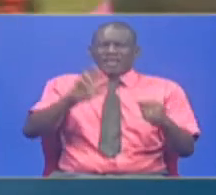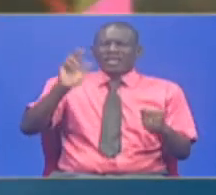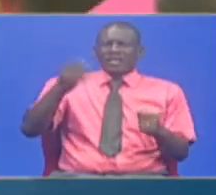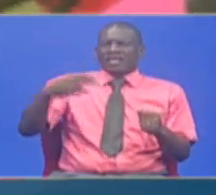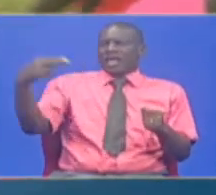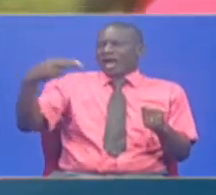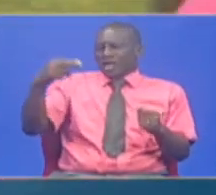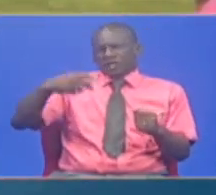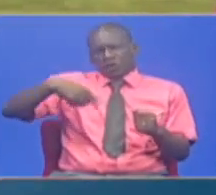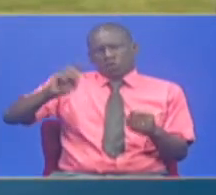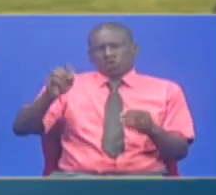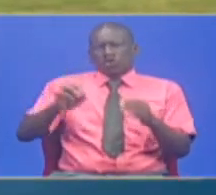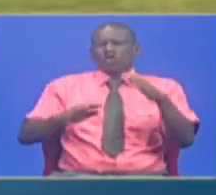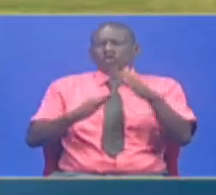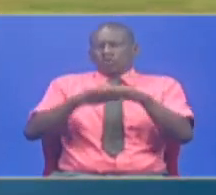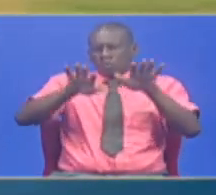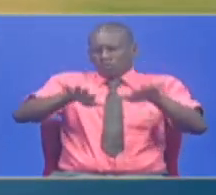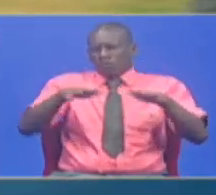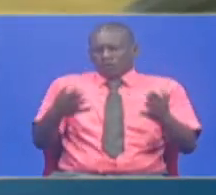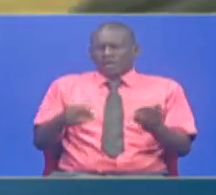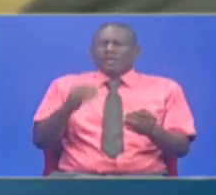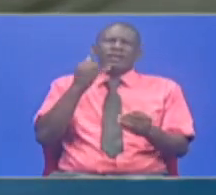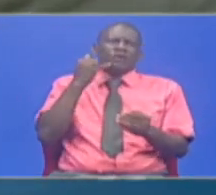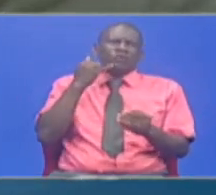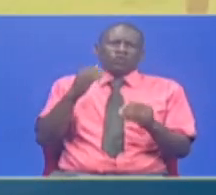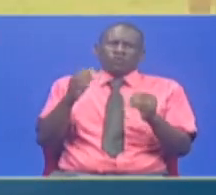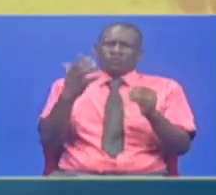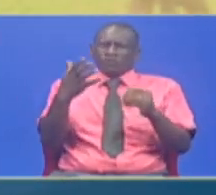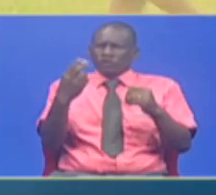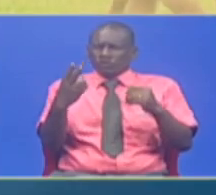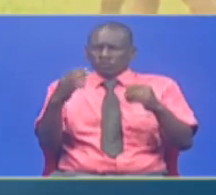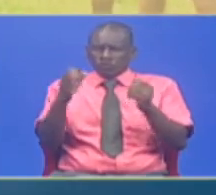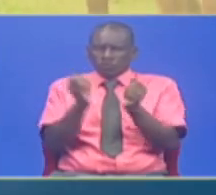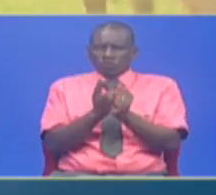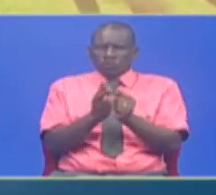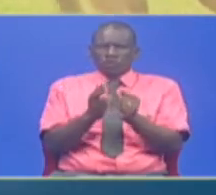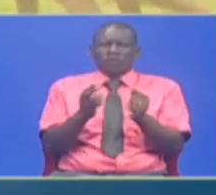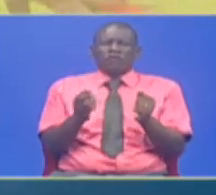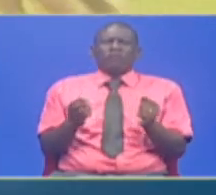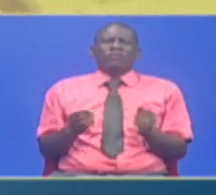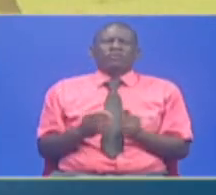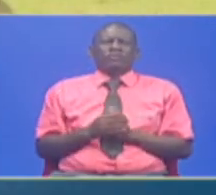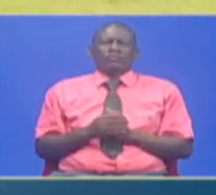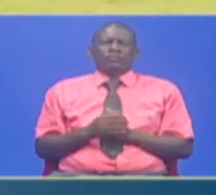overcame Top Rhino Crew 33-12, and Black Blood schooled Kisumu RFC 38-5.